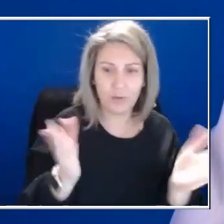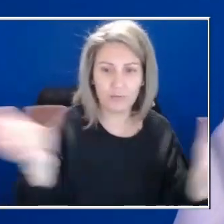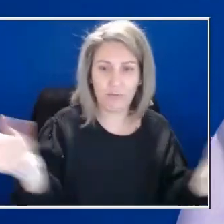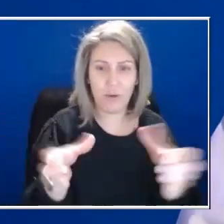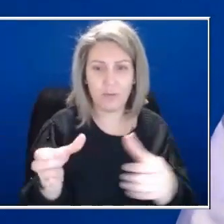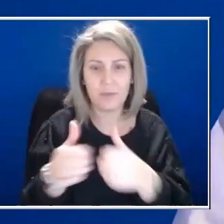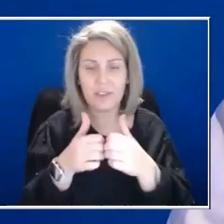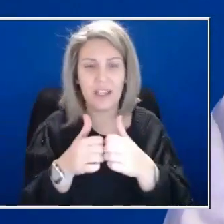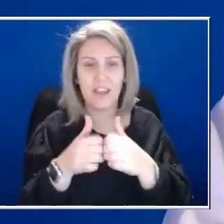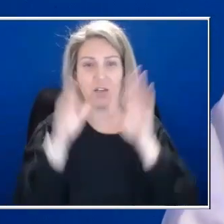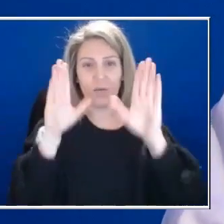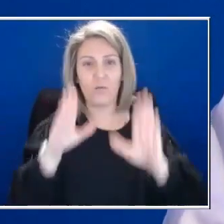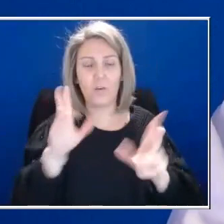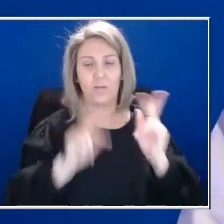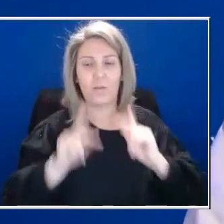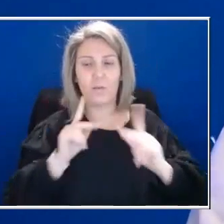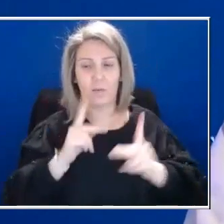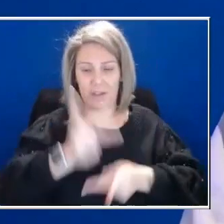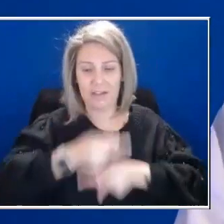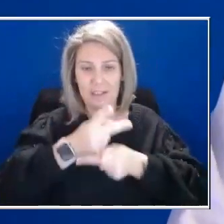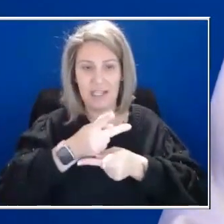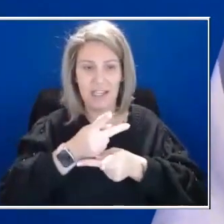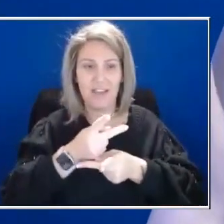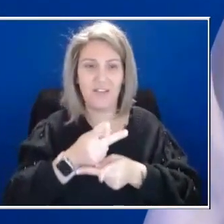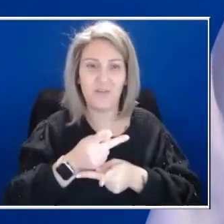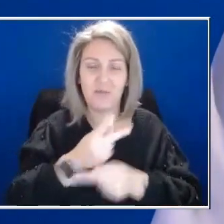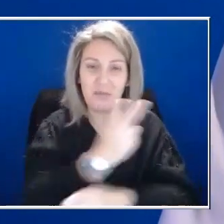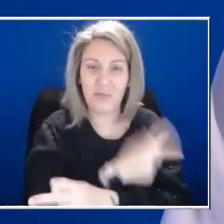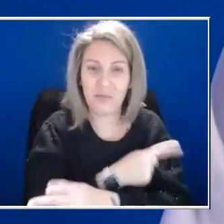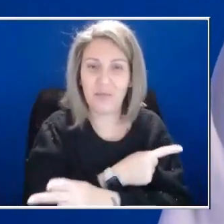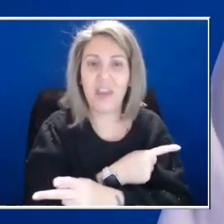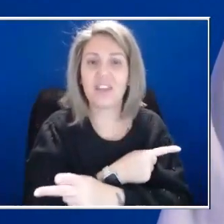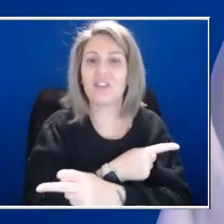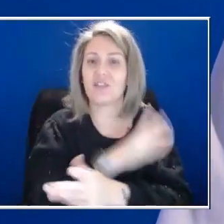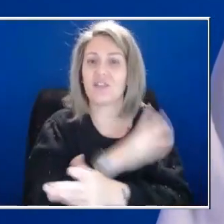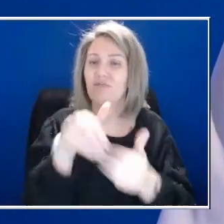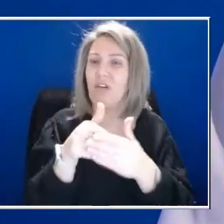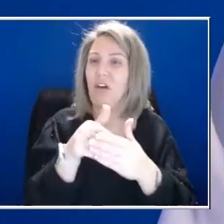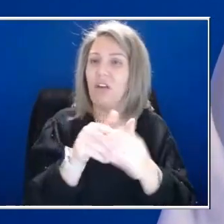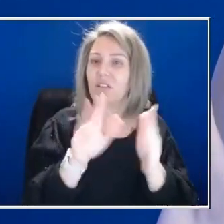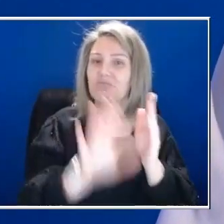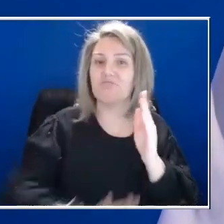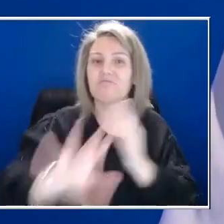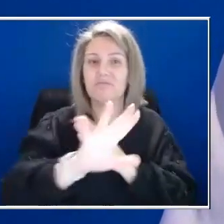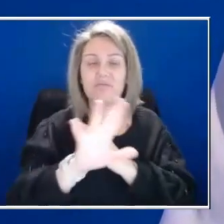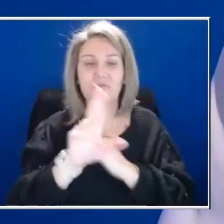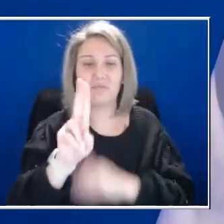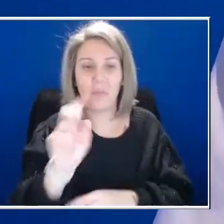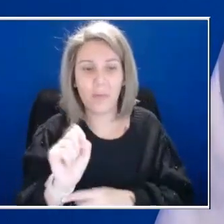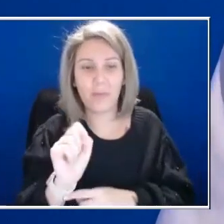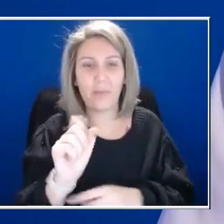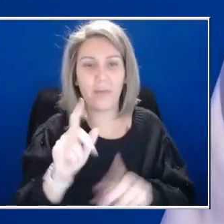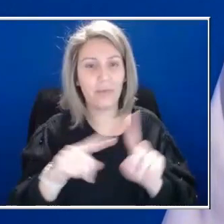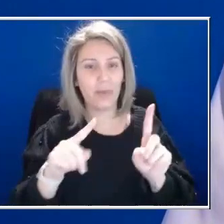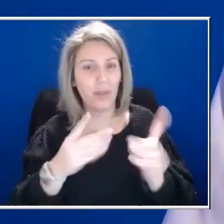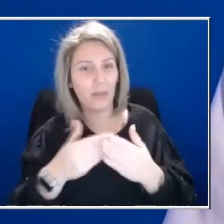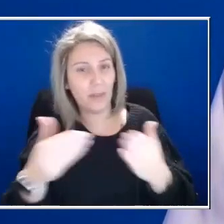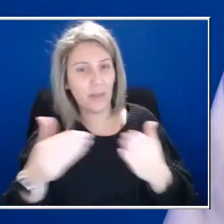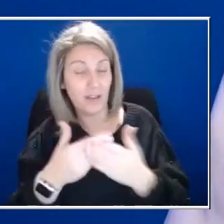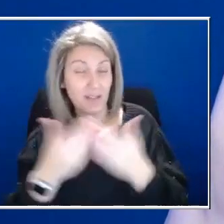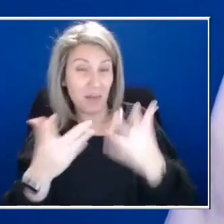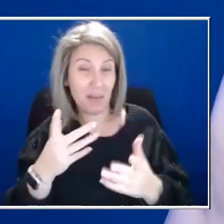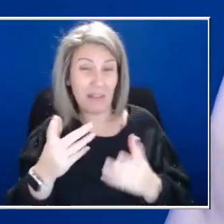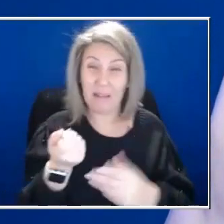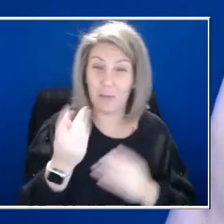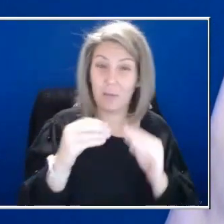taking great care of patients all over the country. But sometimes if things are a little more rare, then that's a